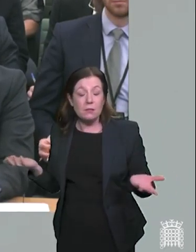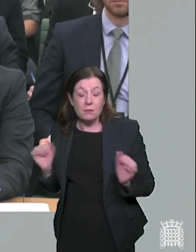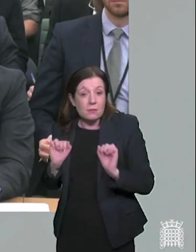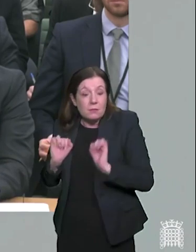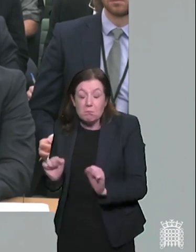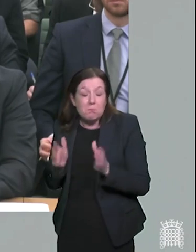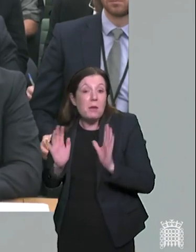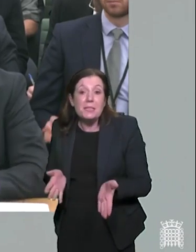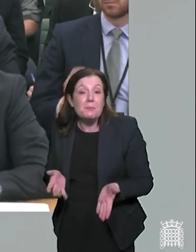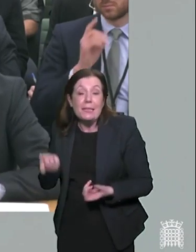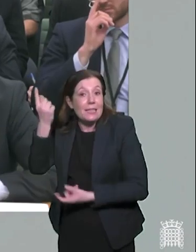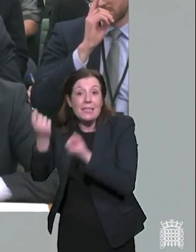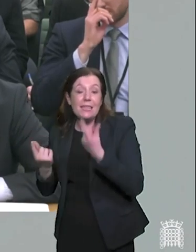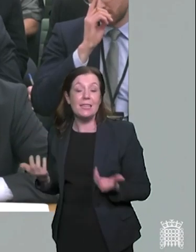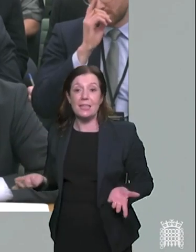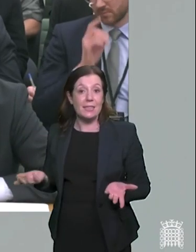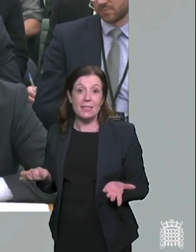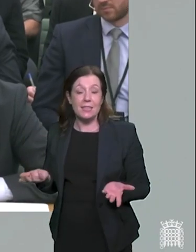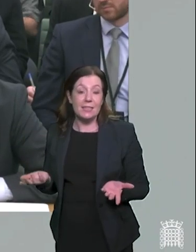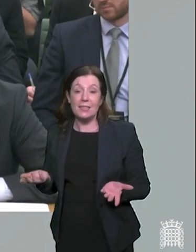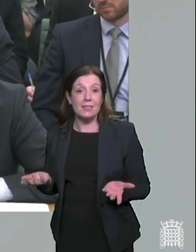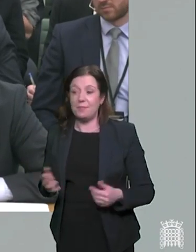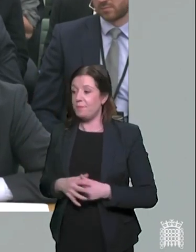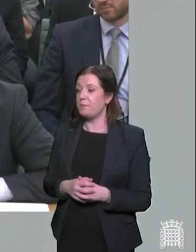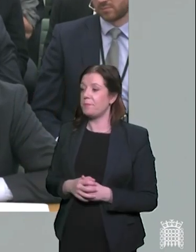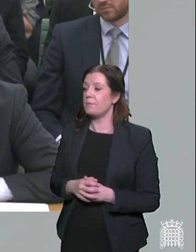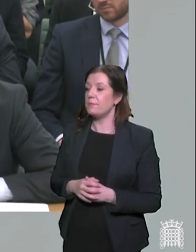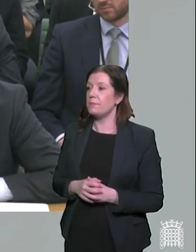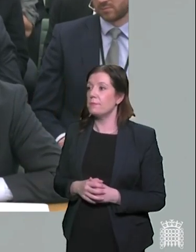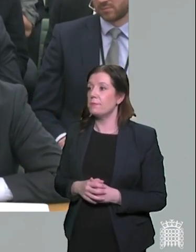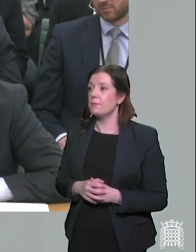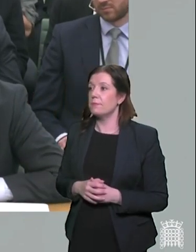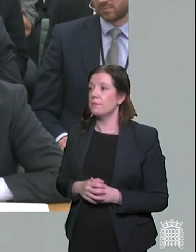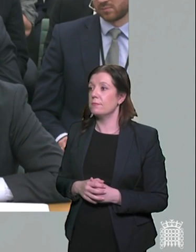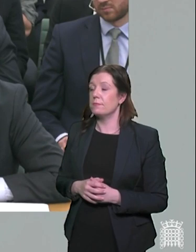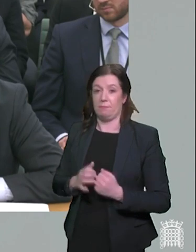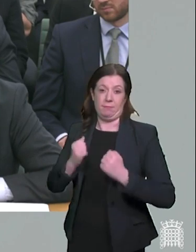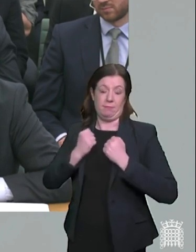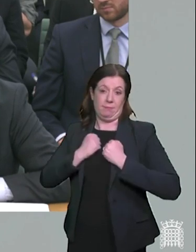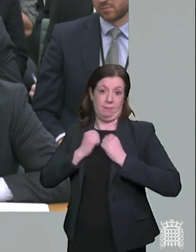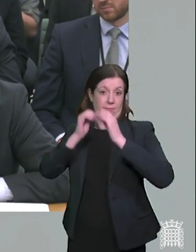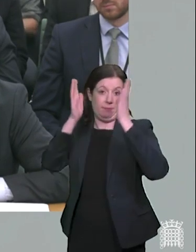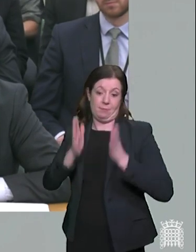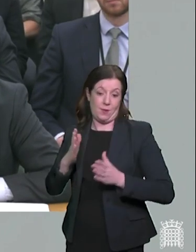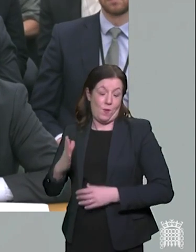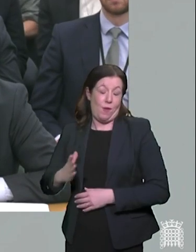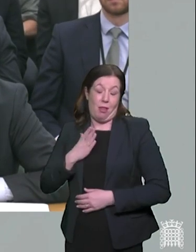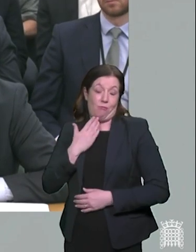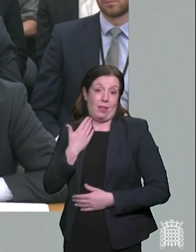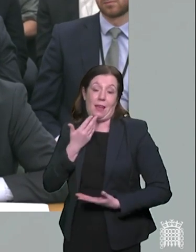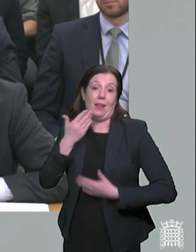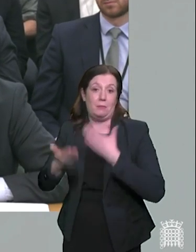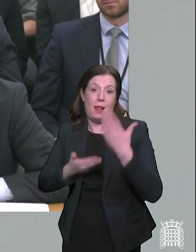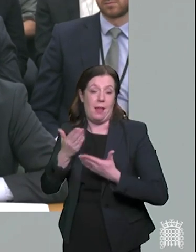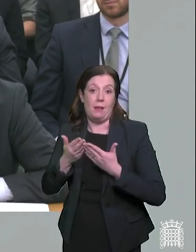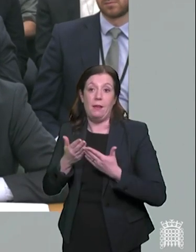just inevitable. And we had a particular problem in number 10 because, as I said earlier on, we had to